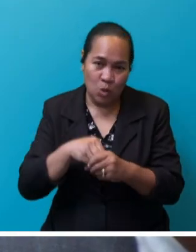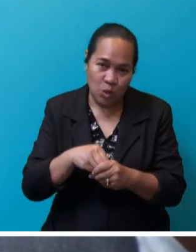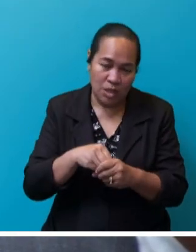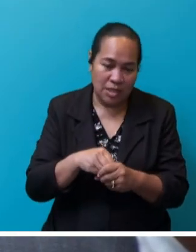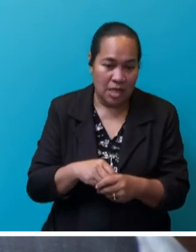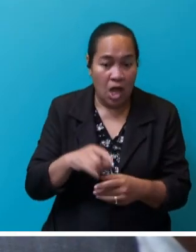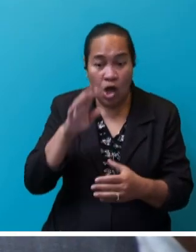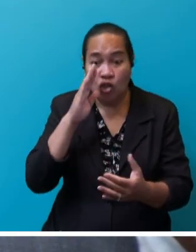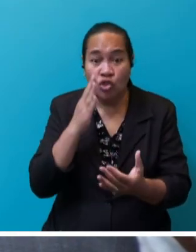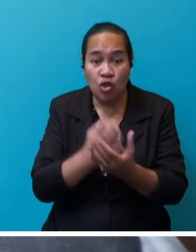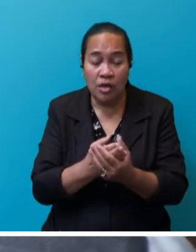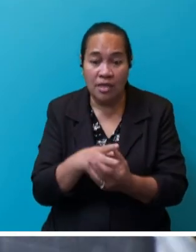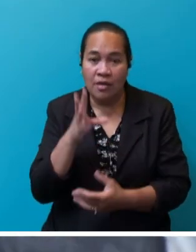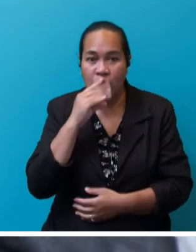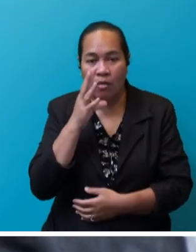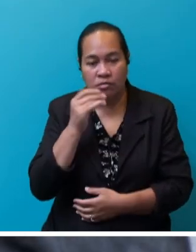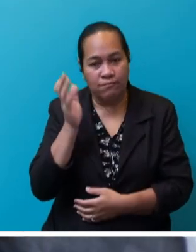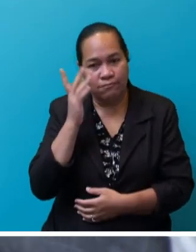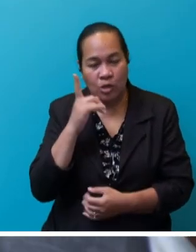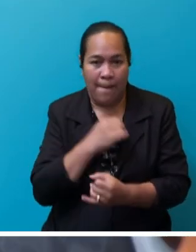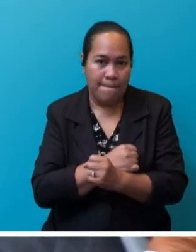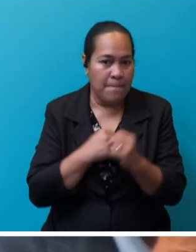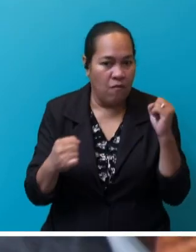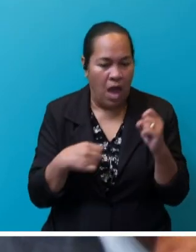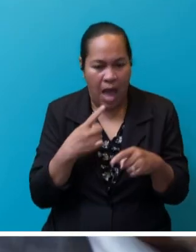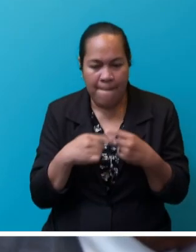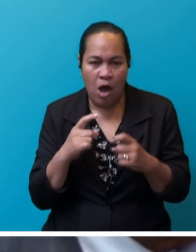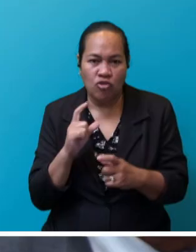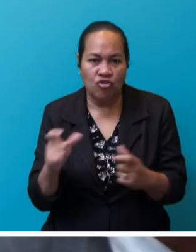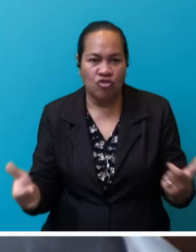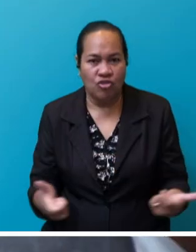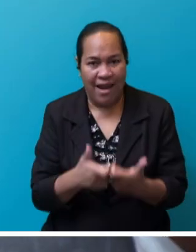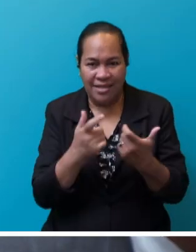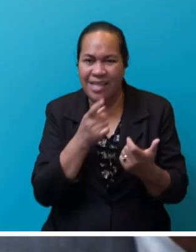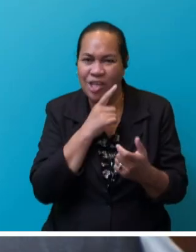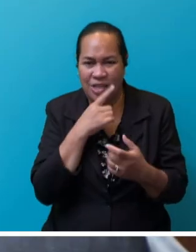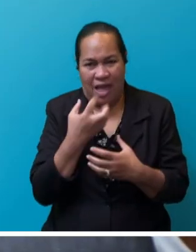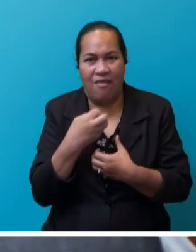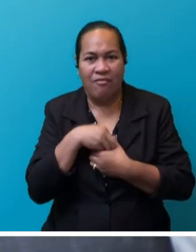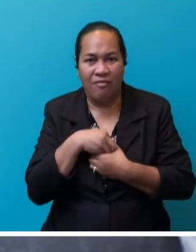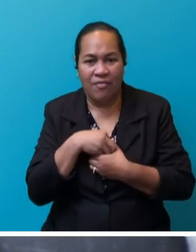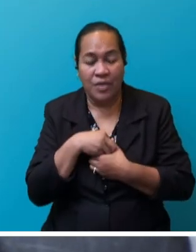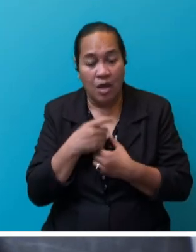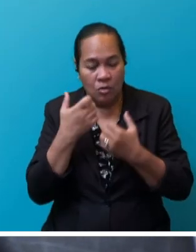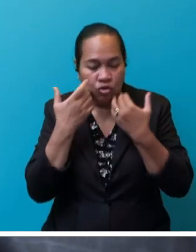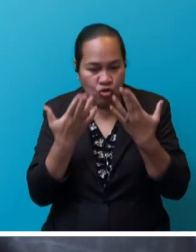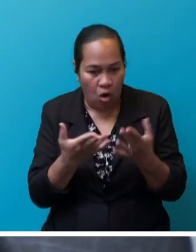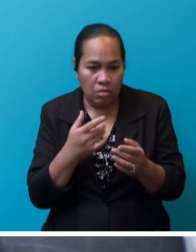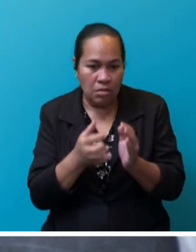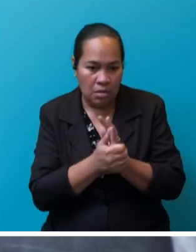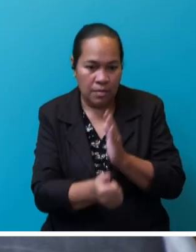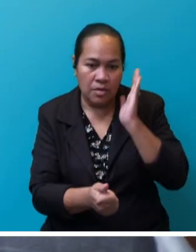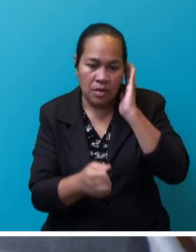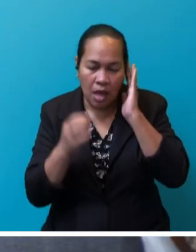Student oratory contests brought out powerful narrations on challenges faced by our young girls, but also showed their potential in critical thinking